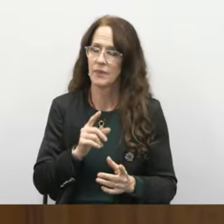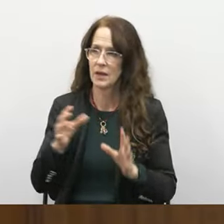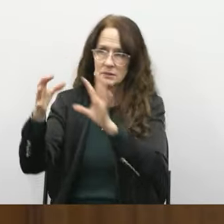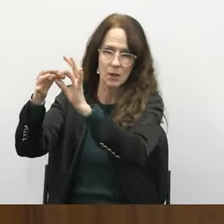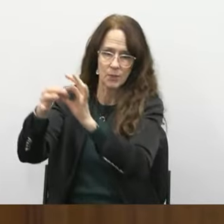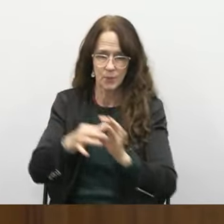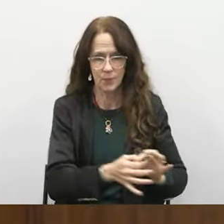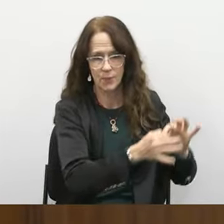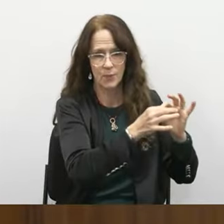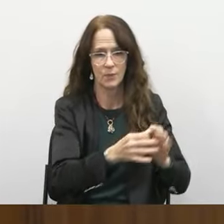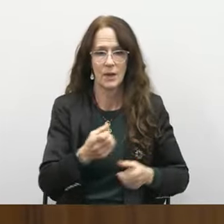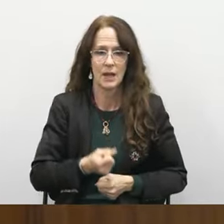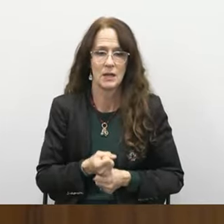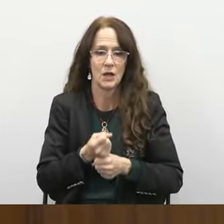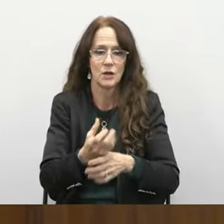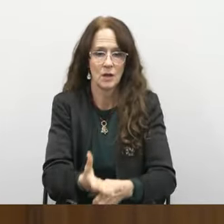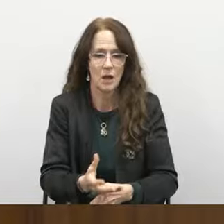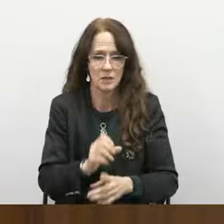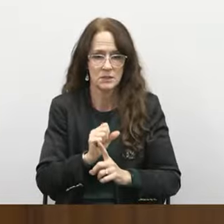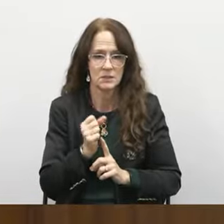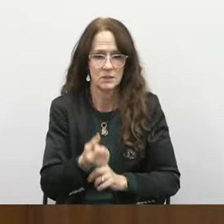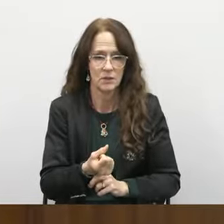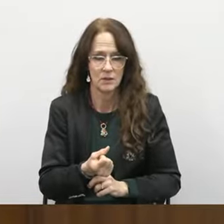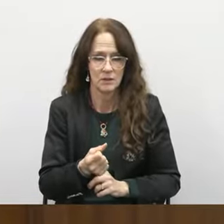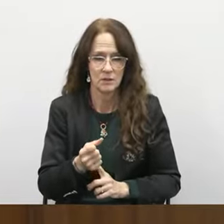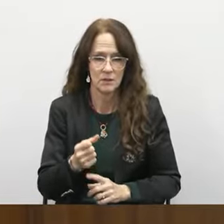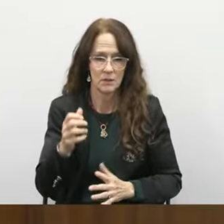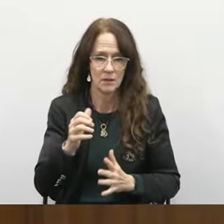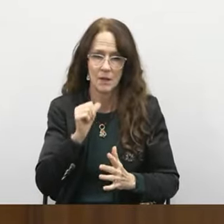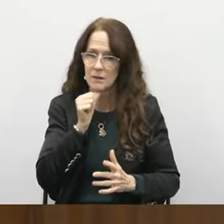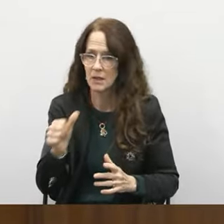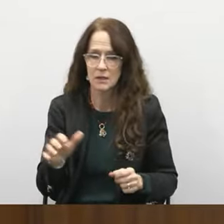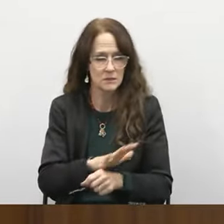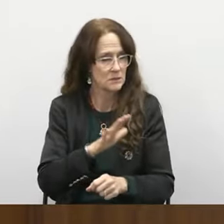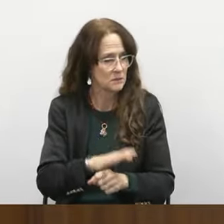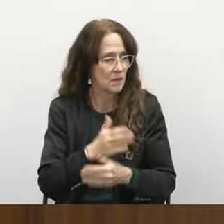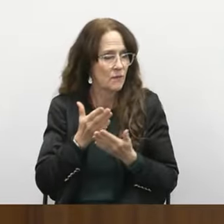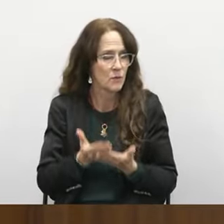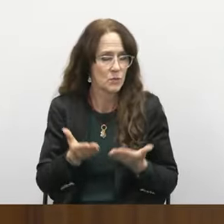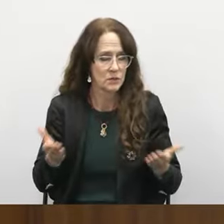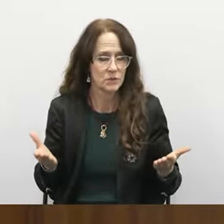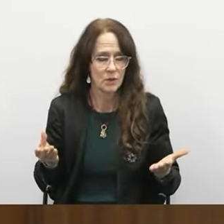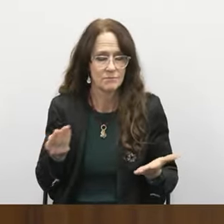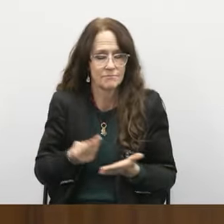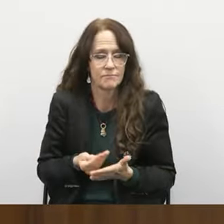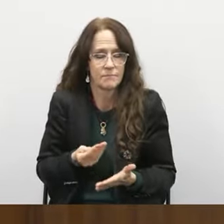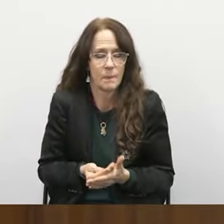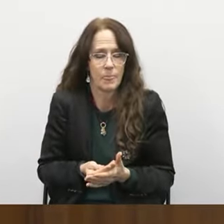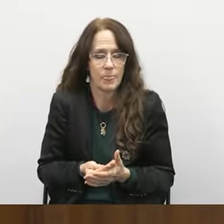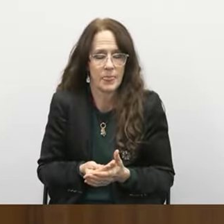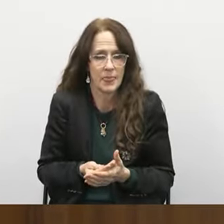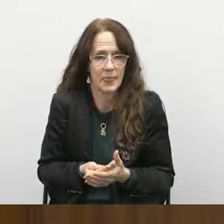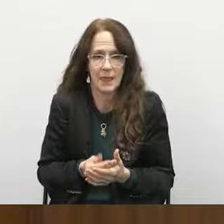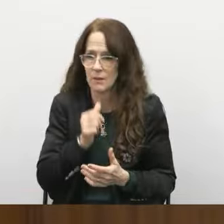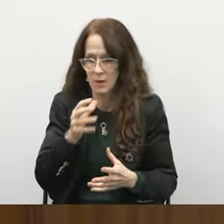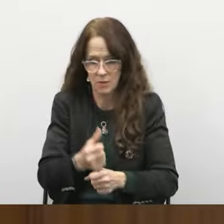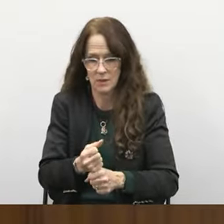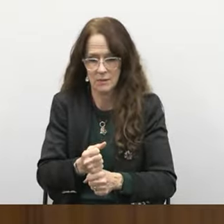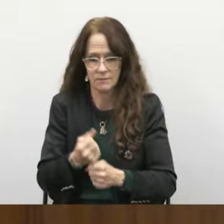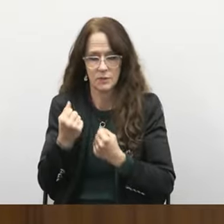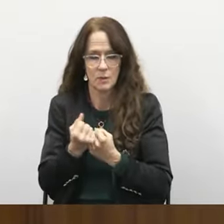and I say causal, from our lack and under-resourced funding that we receive to support our best and